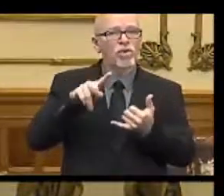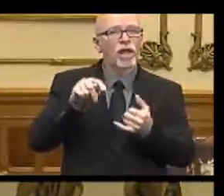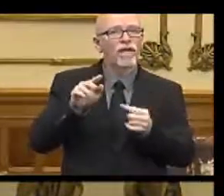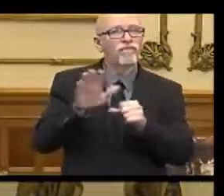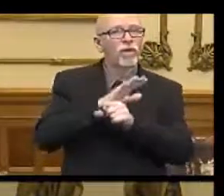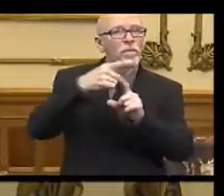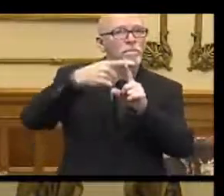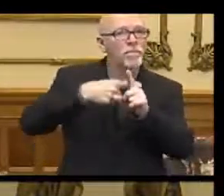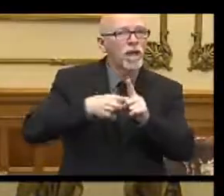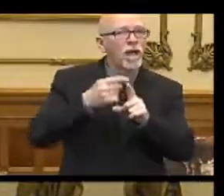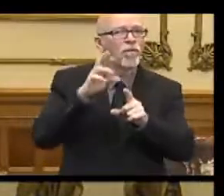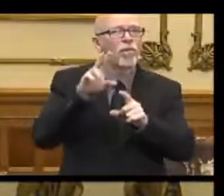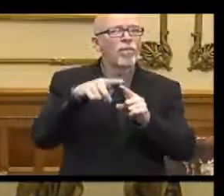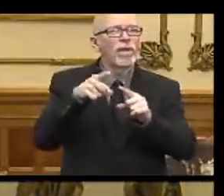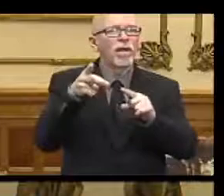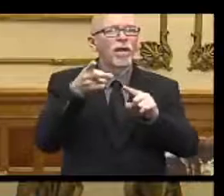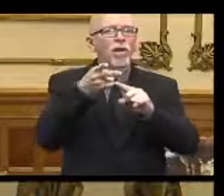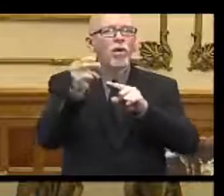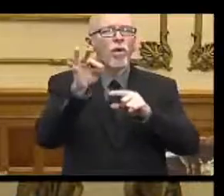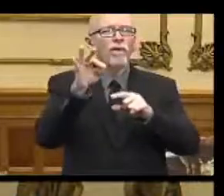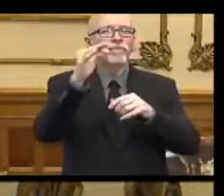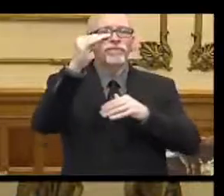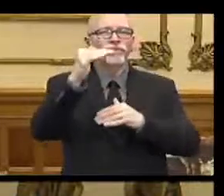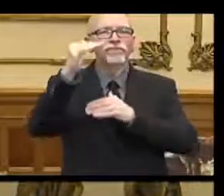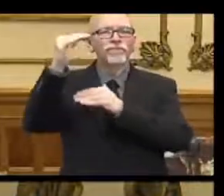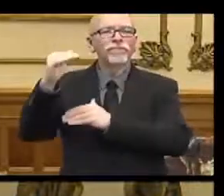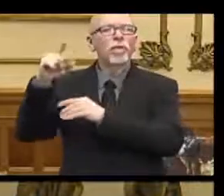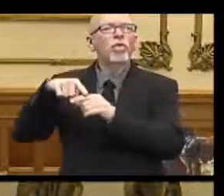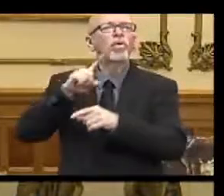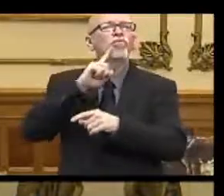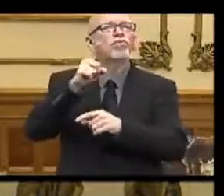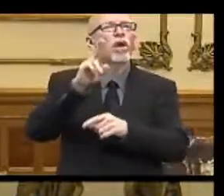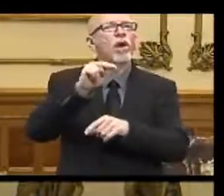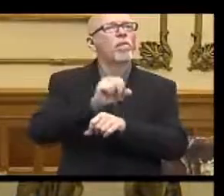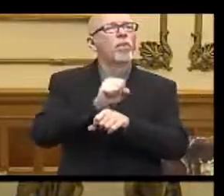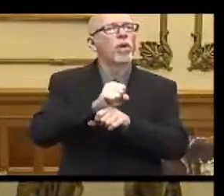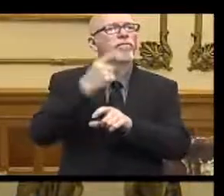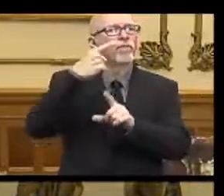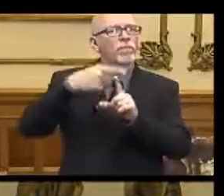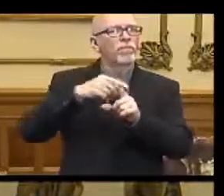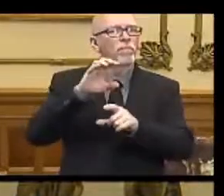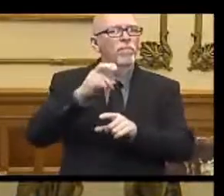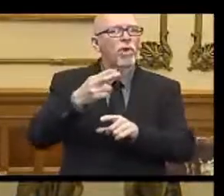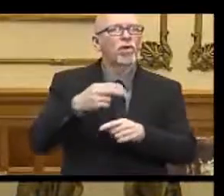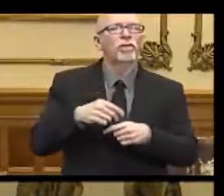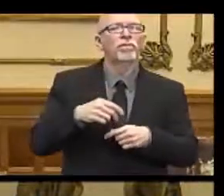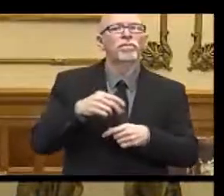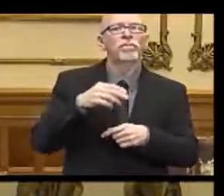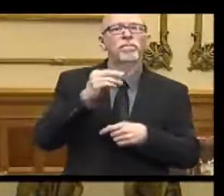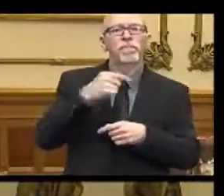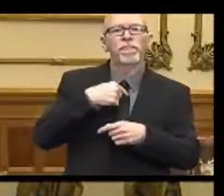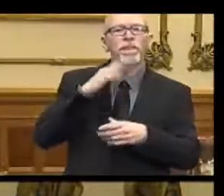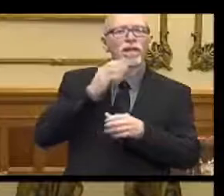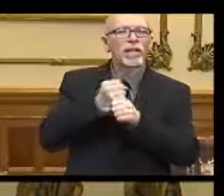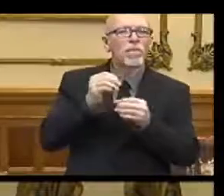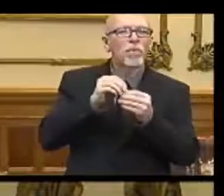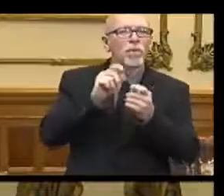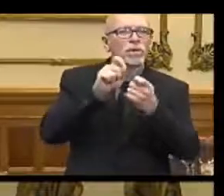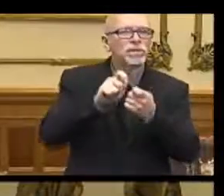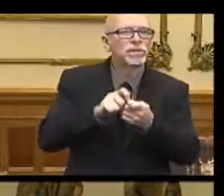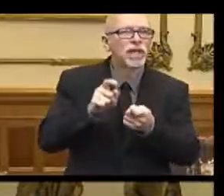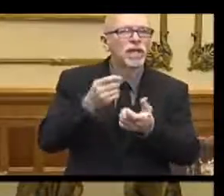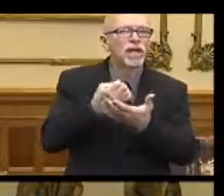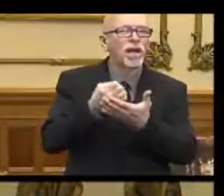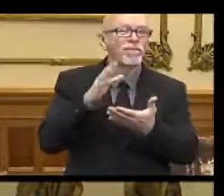month? Do we have an idea of what the true March unemployment rate is? And when we get our more detailed county level report